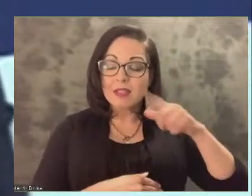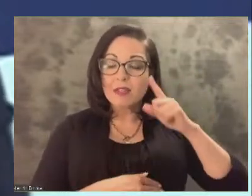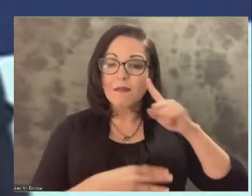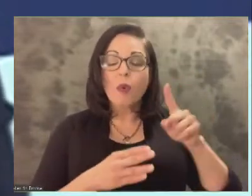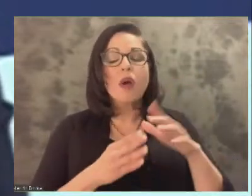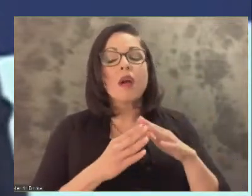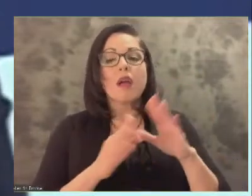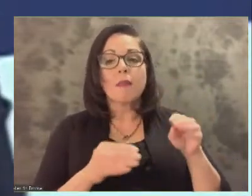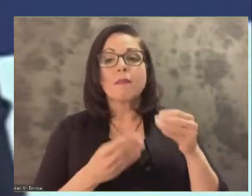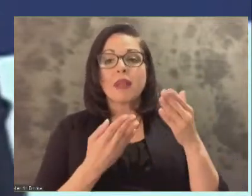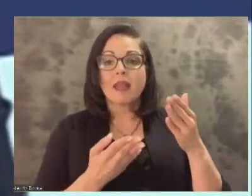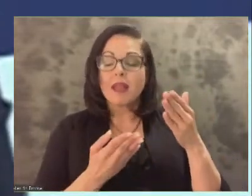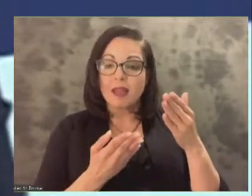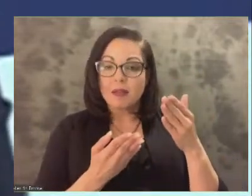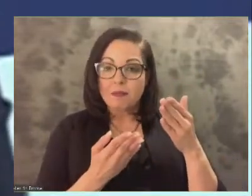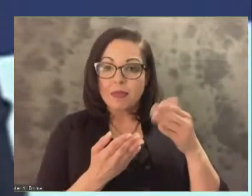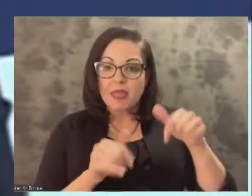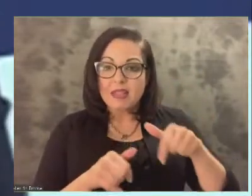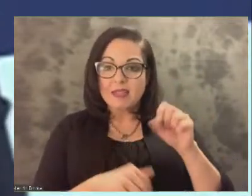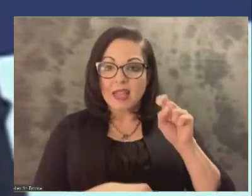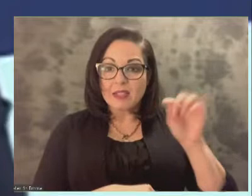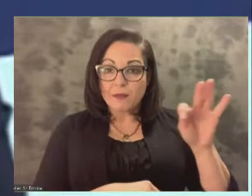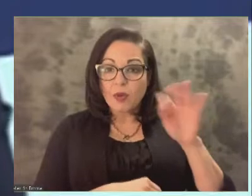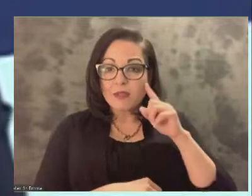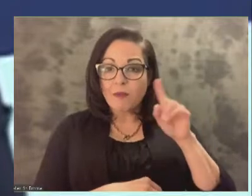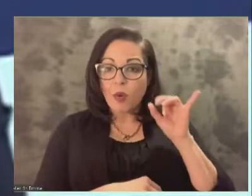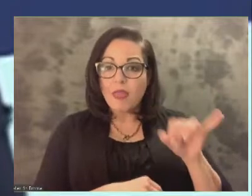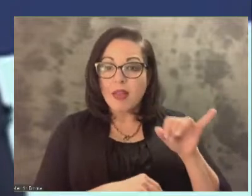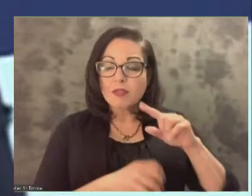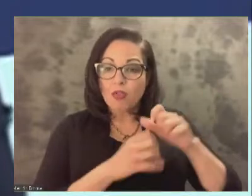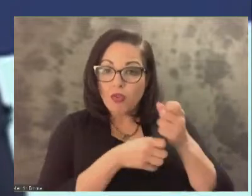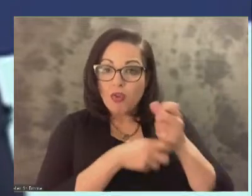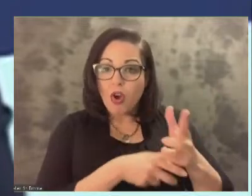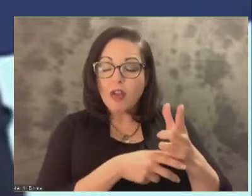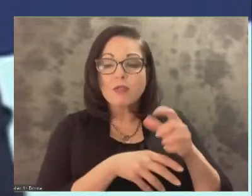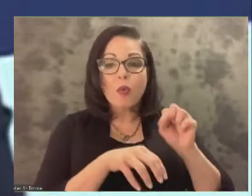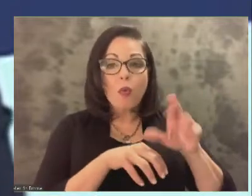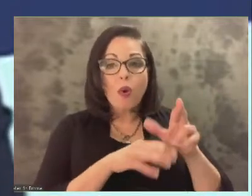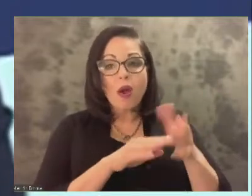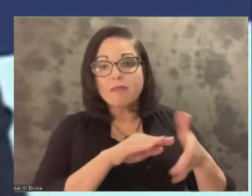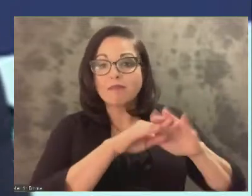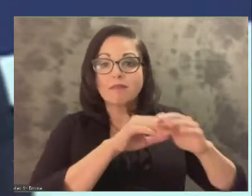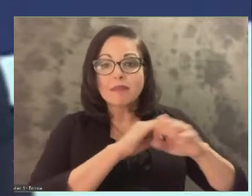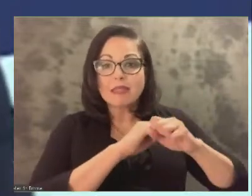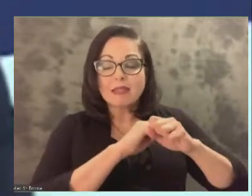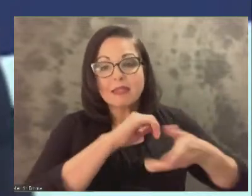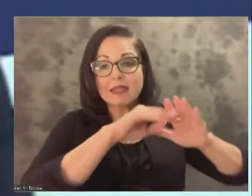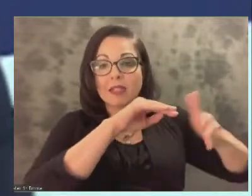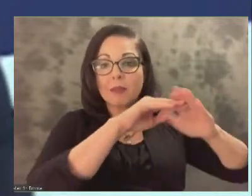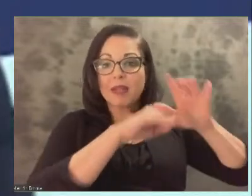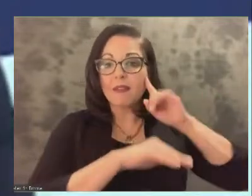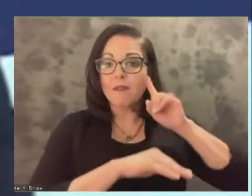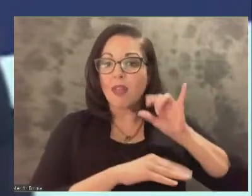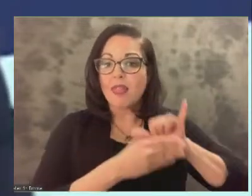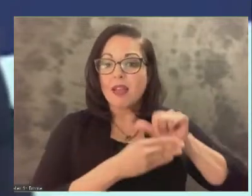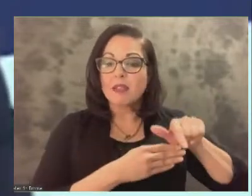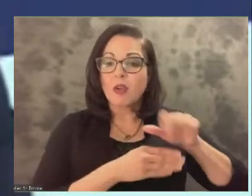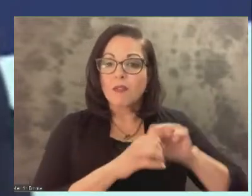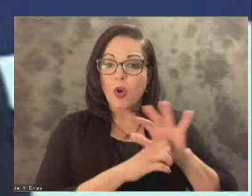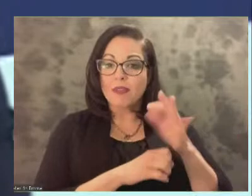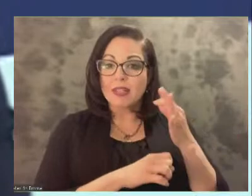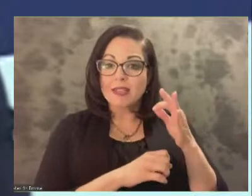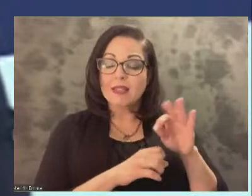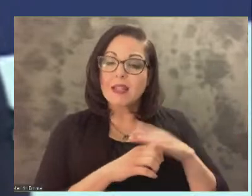inequities caused or exacerbated by the COVID-19 pandemic, and to prevent